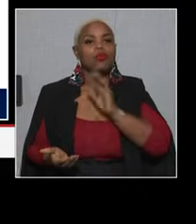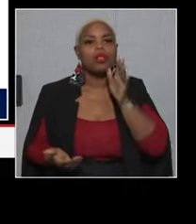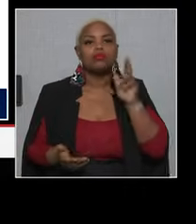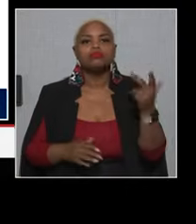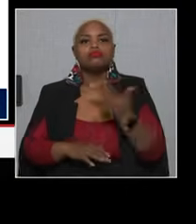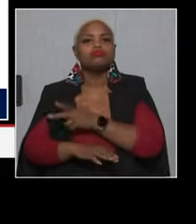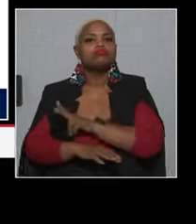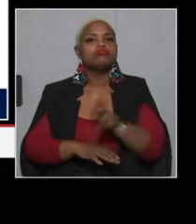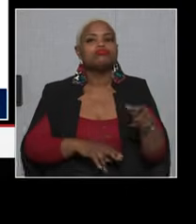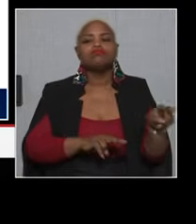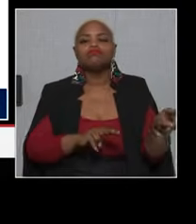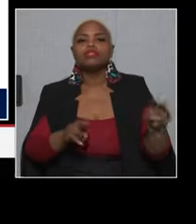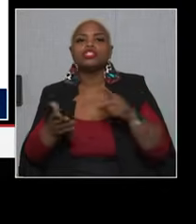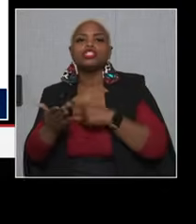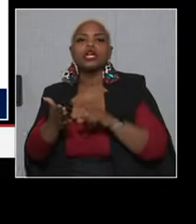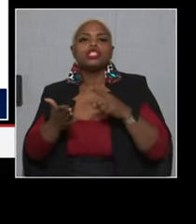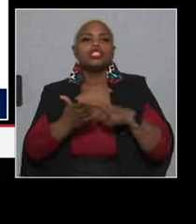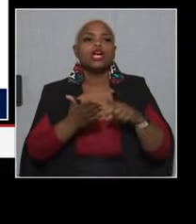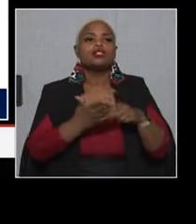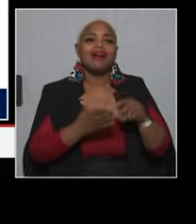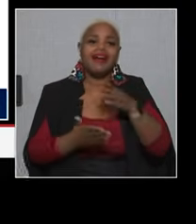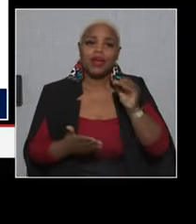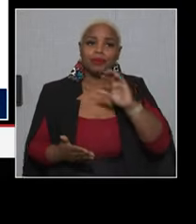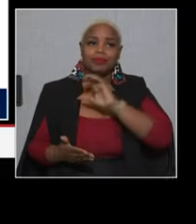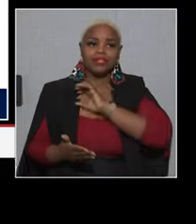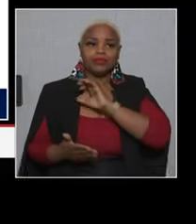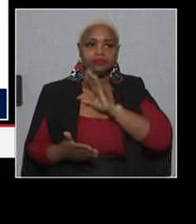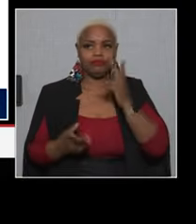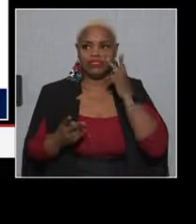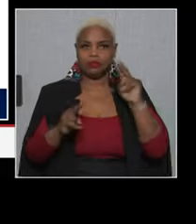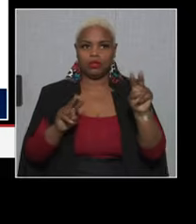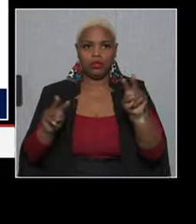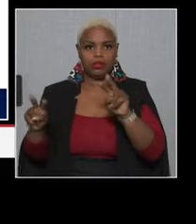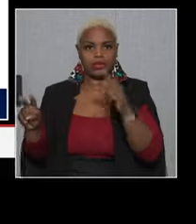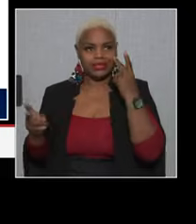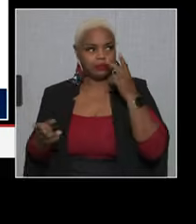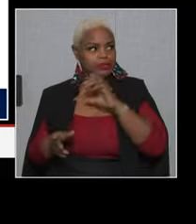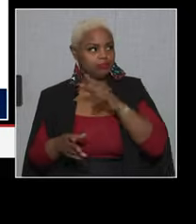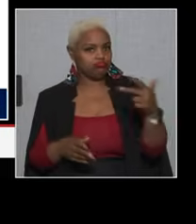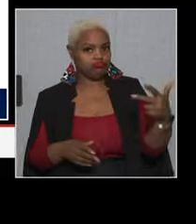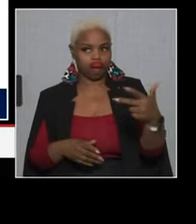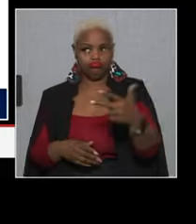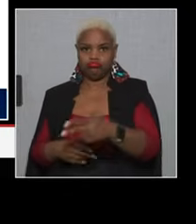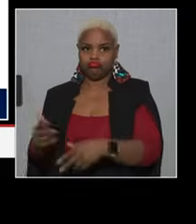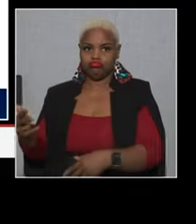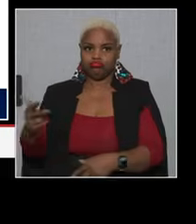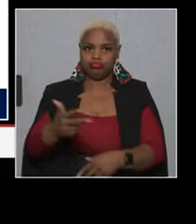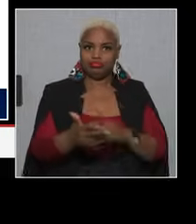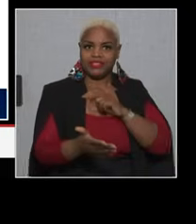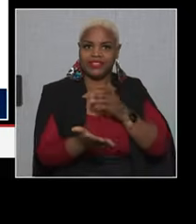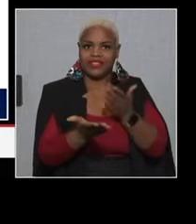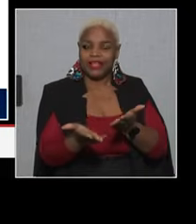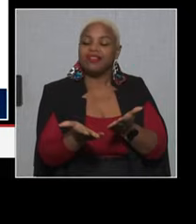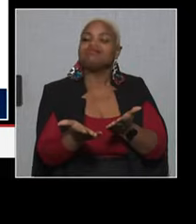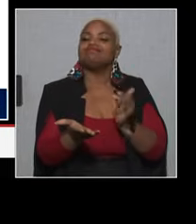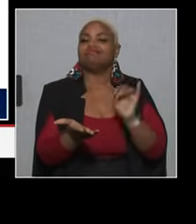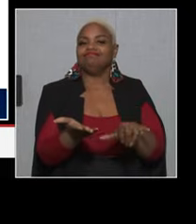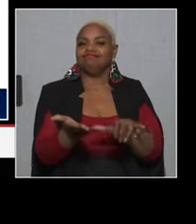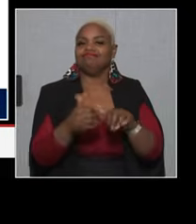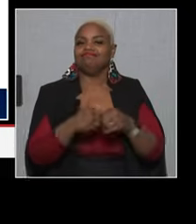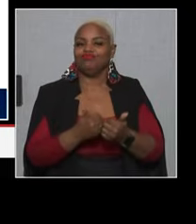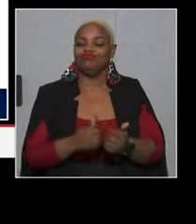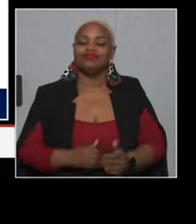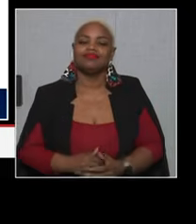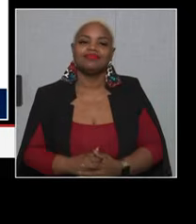doing each day whenever we come in contact with crime in our city that results in a homicide. We